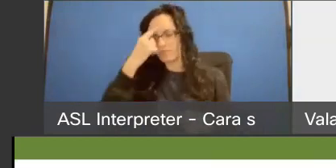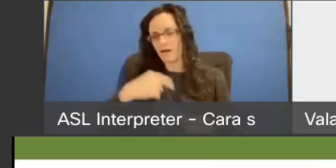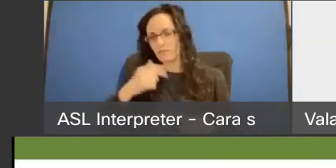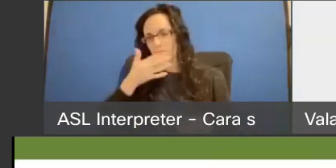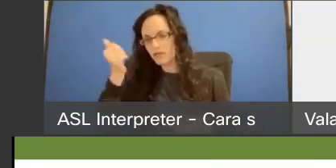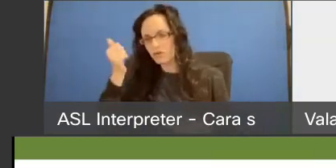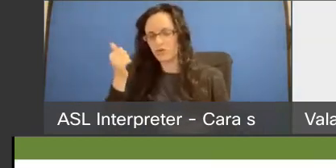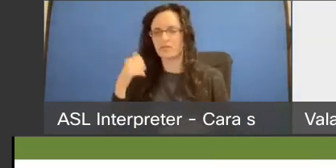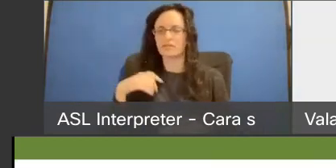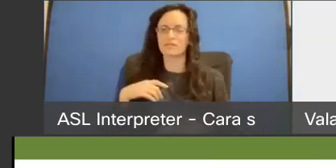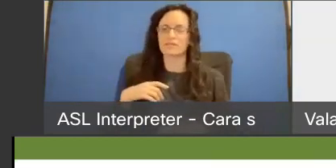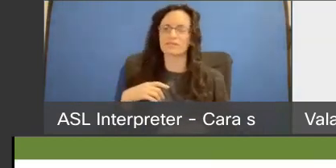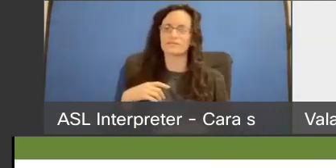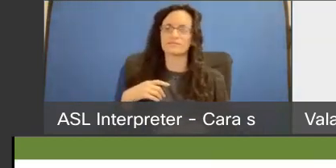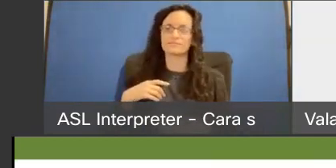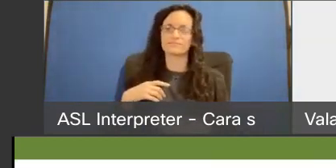know, so